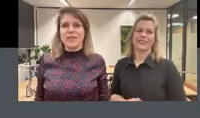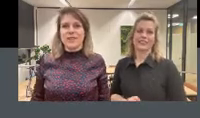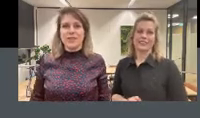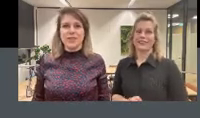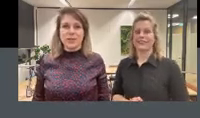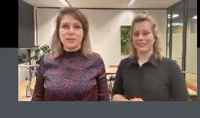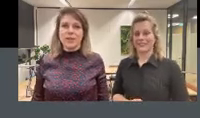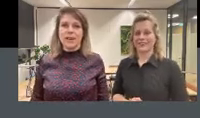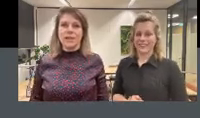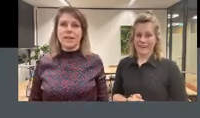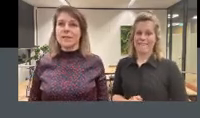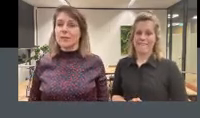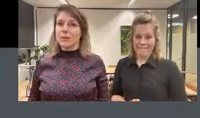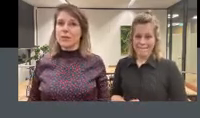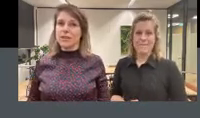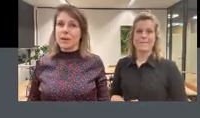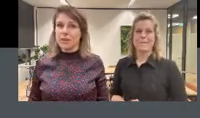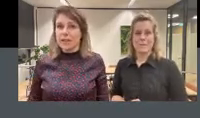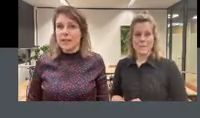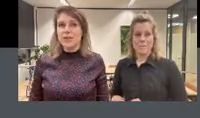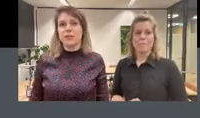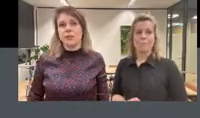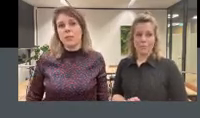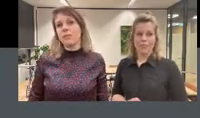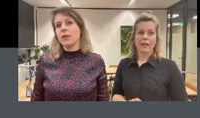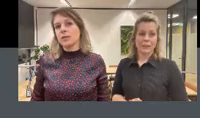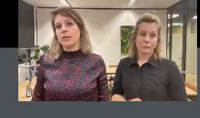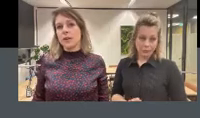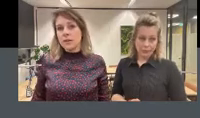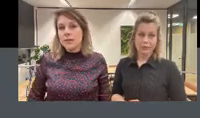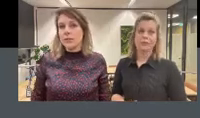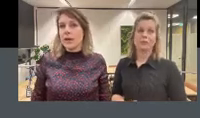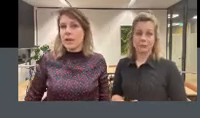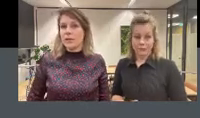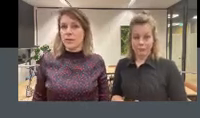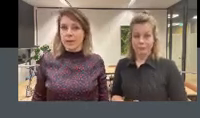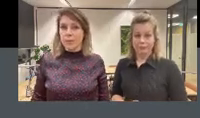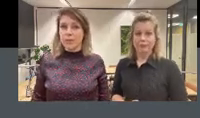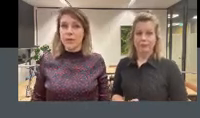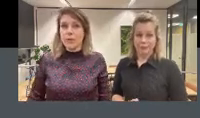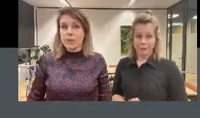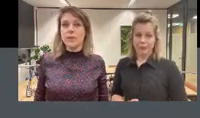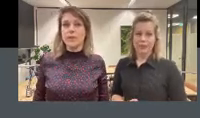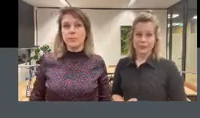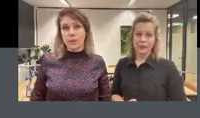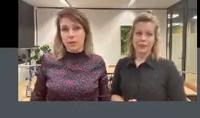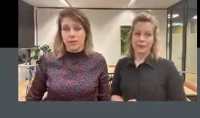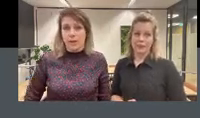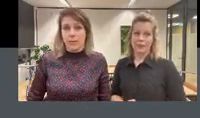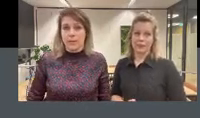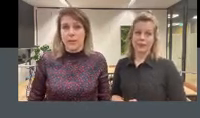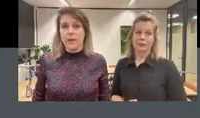WHO International Treatment Guidelines recommend the application of trauma-focused cognitive behavioral therapy or